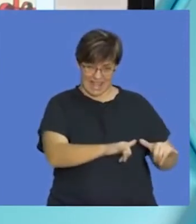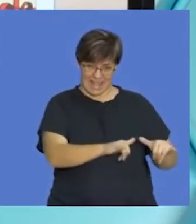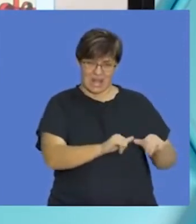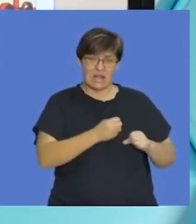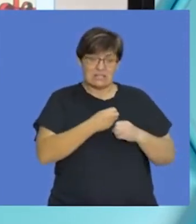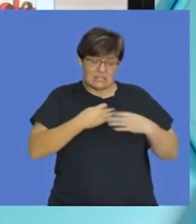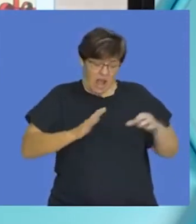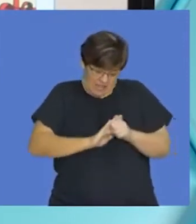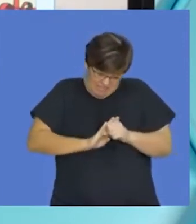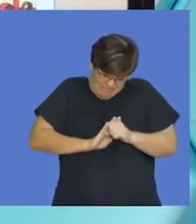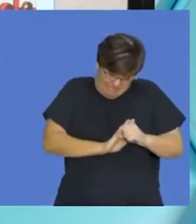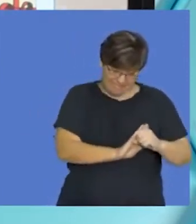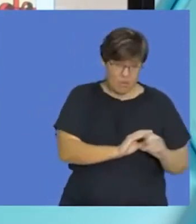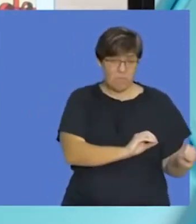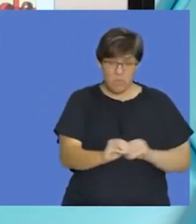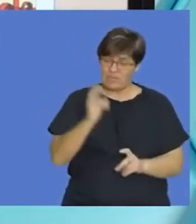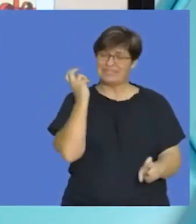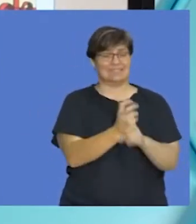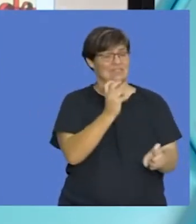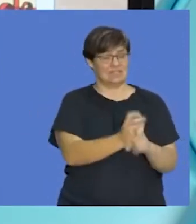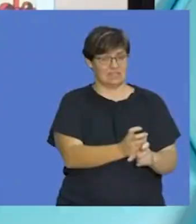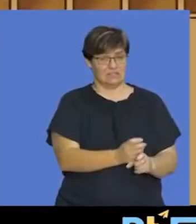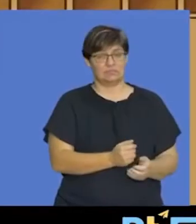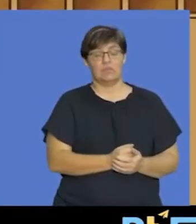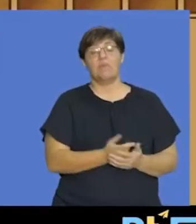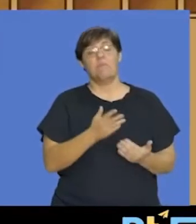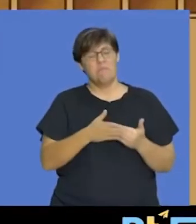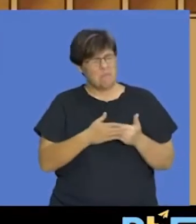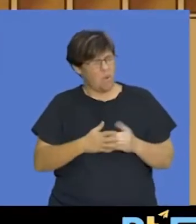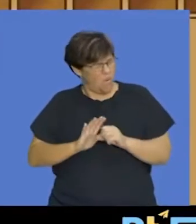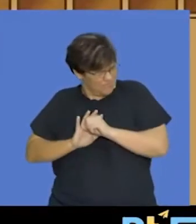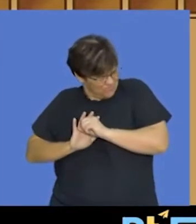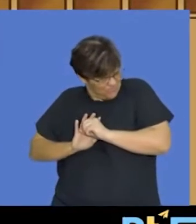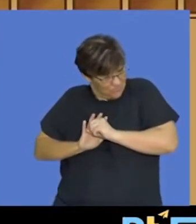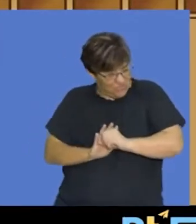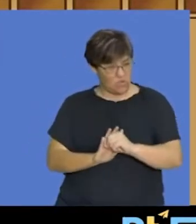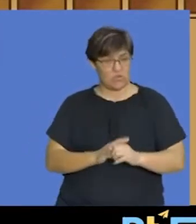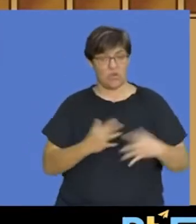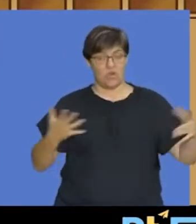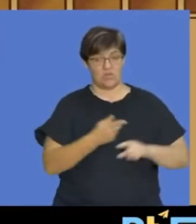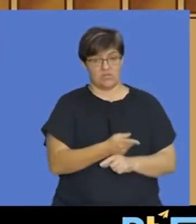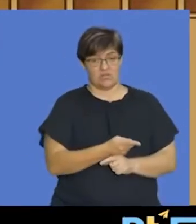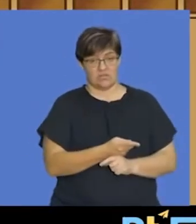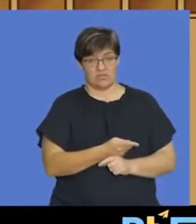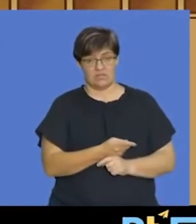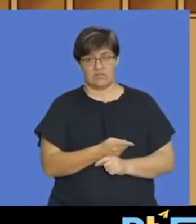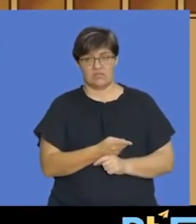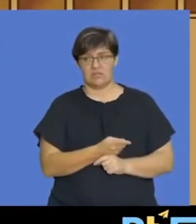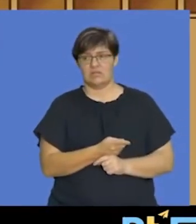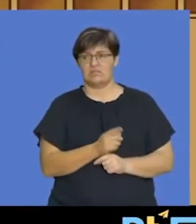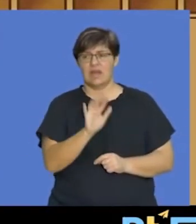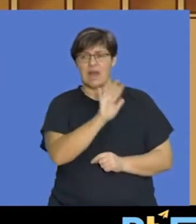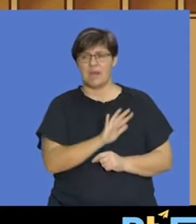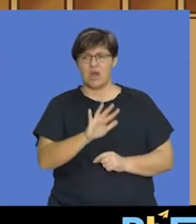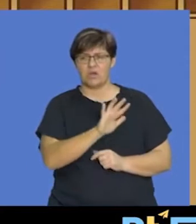very difficult to start it moving. So we actually have to apply a lot of force. And here, it's round